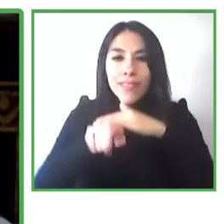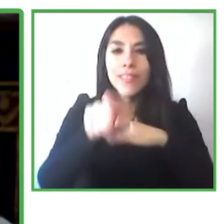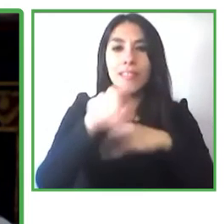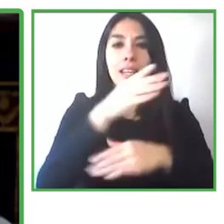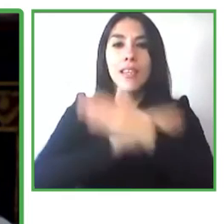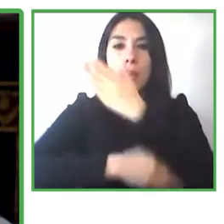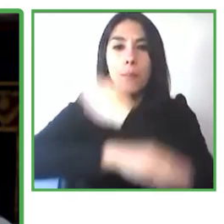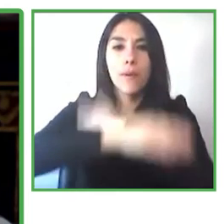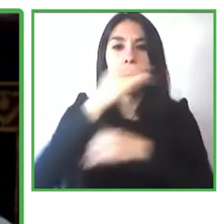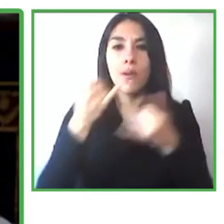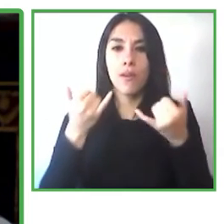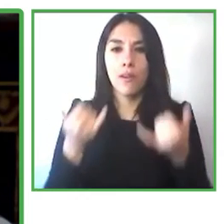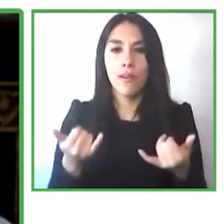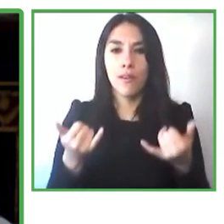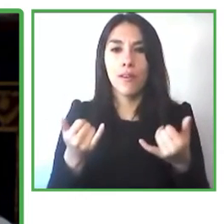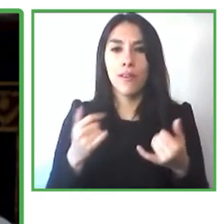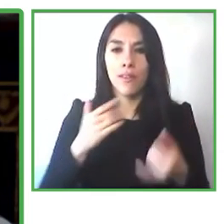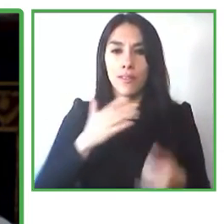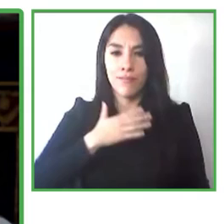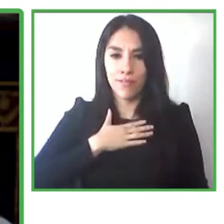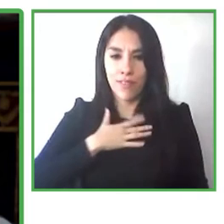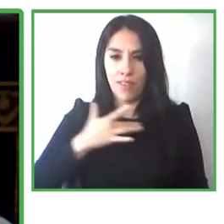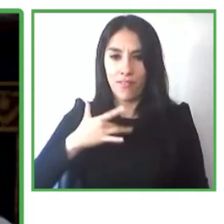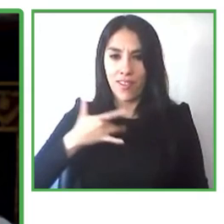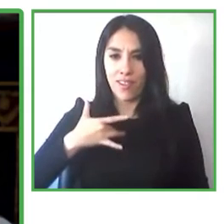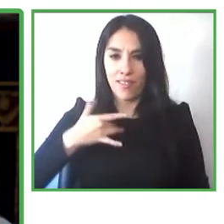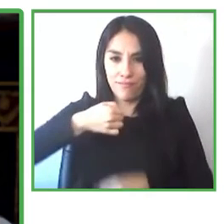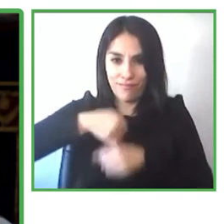Juanqui strengthens our efforts.